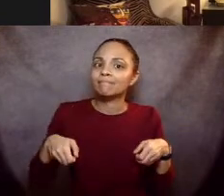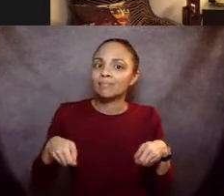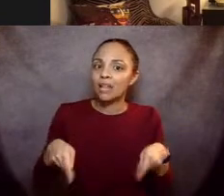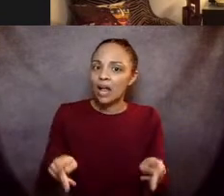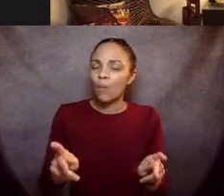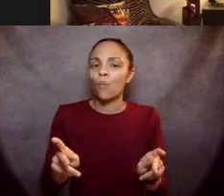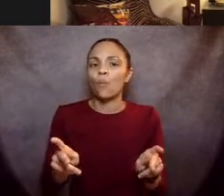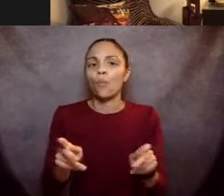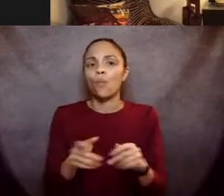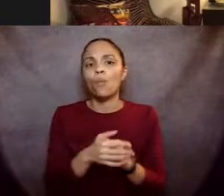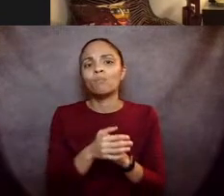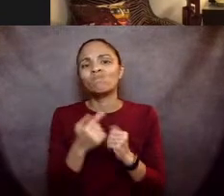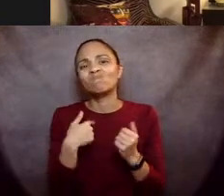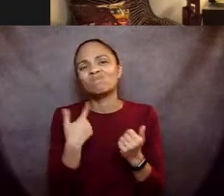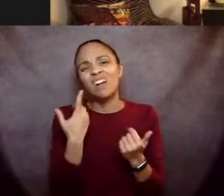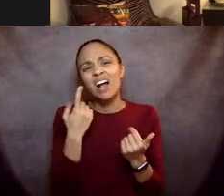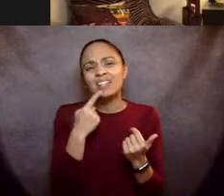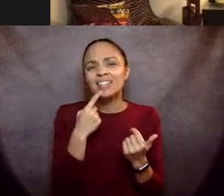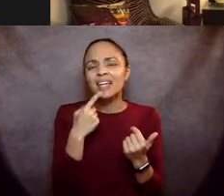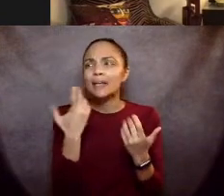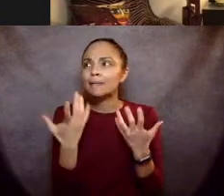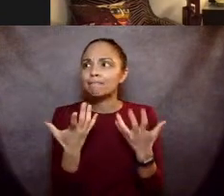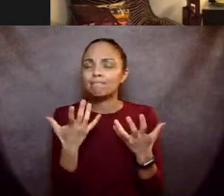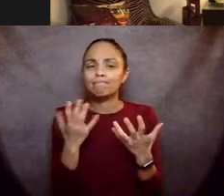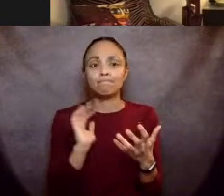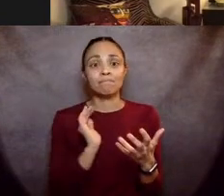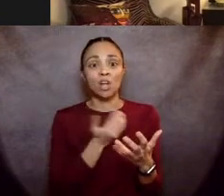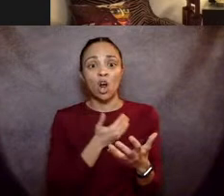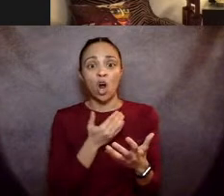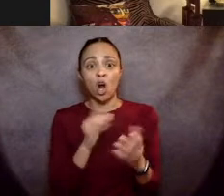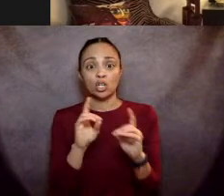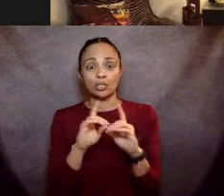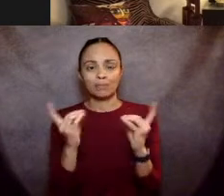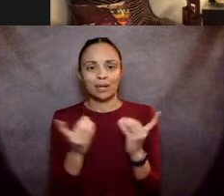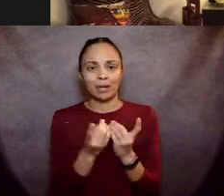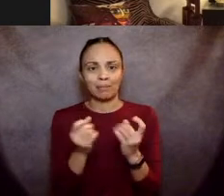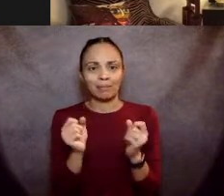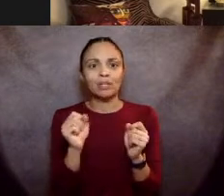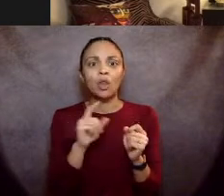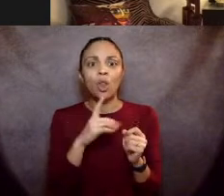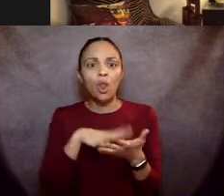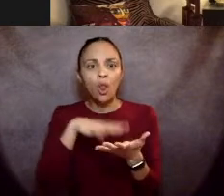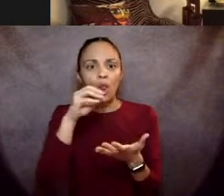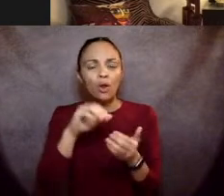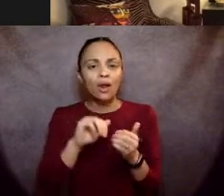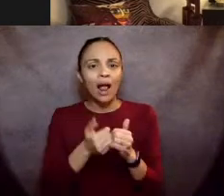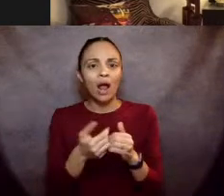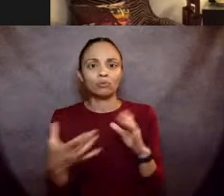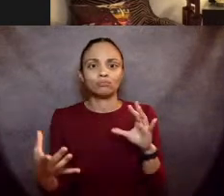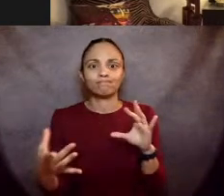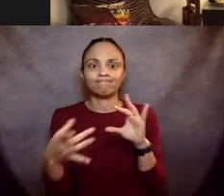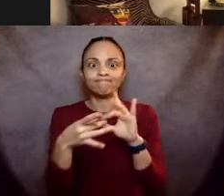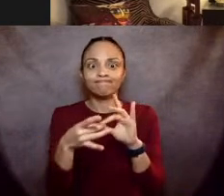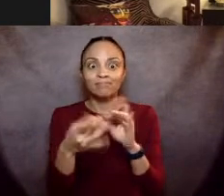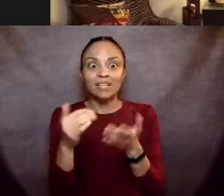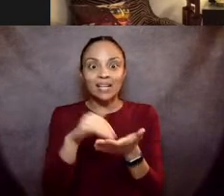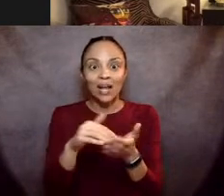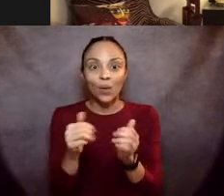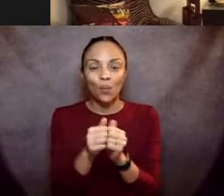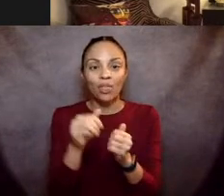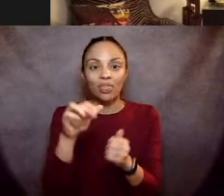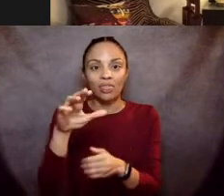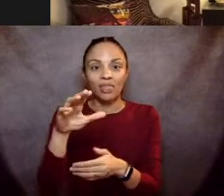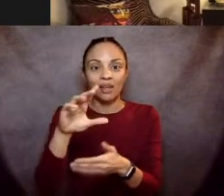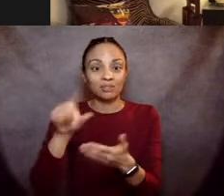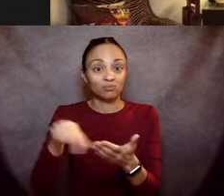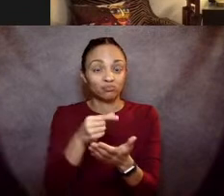has allowed, I would say, our department to reconnect with alums that, you know, I thought we had